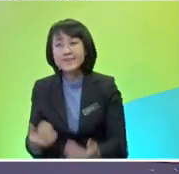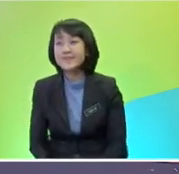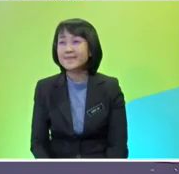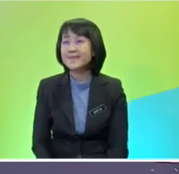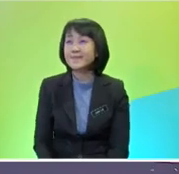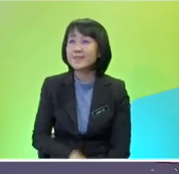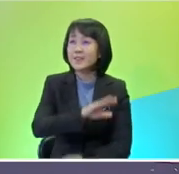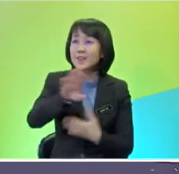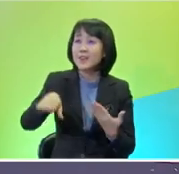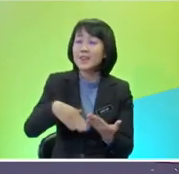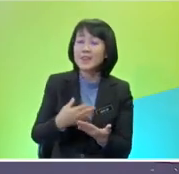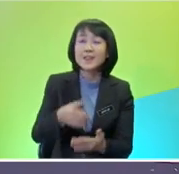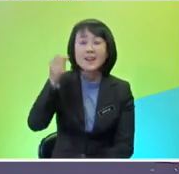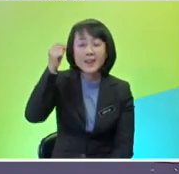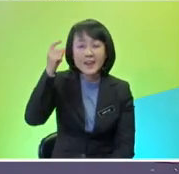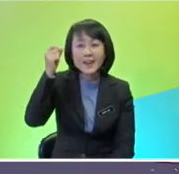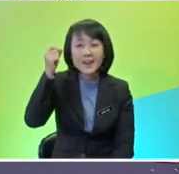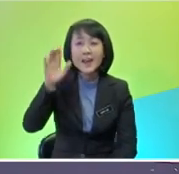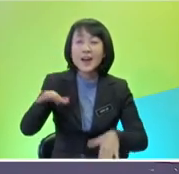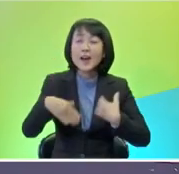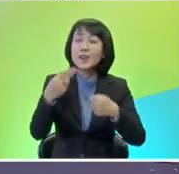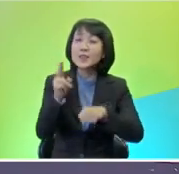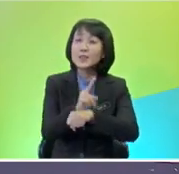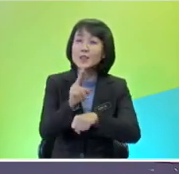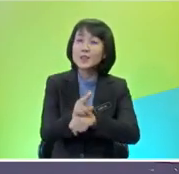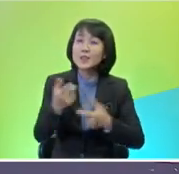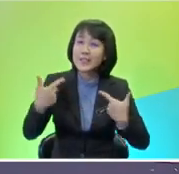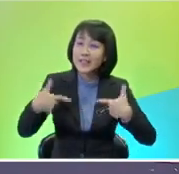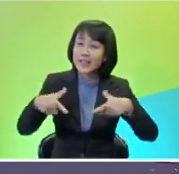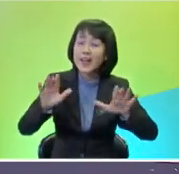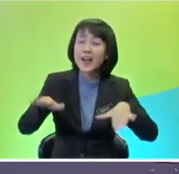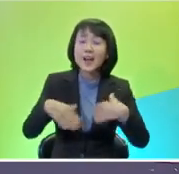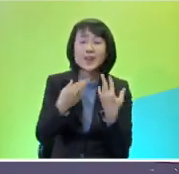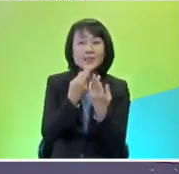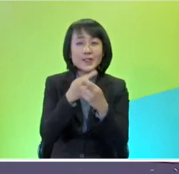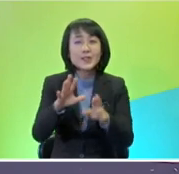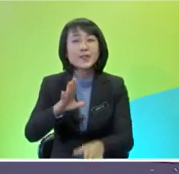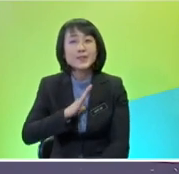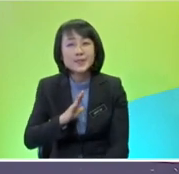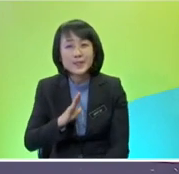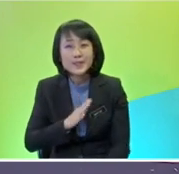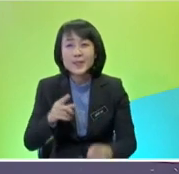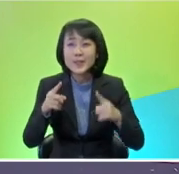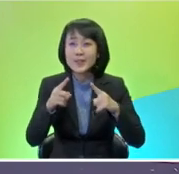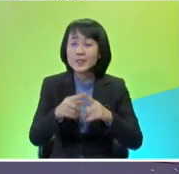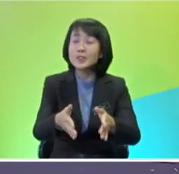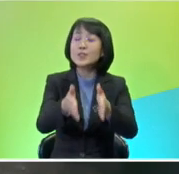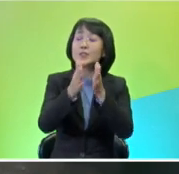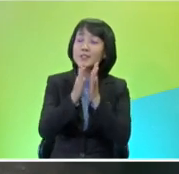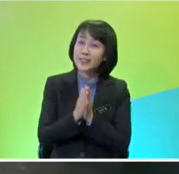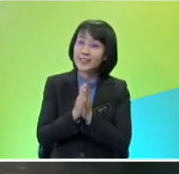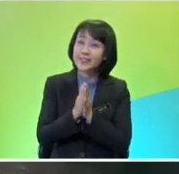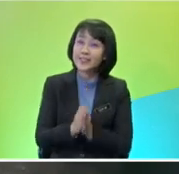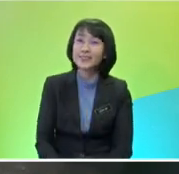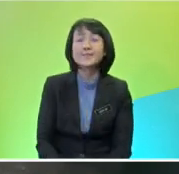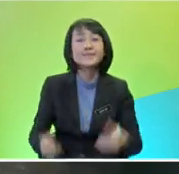now understand on how to use let's and also how to respond politely to any requests or any offers from the others. Good job,